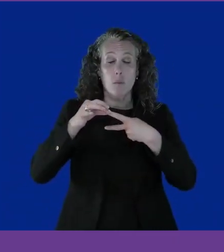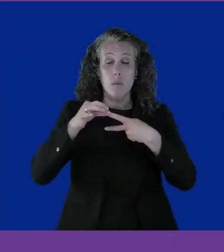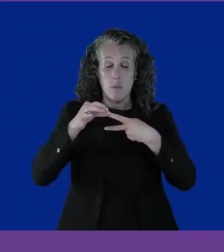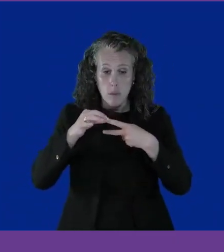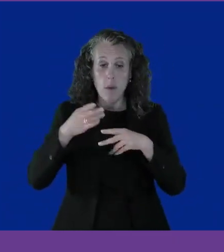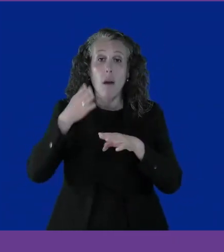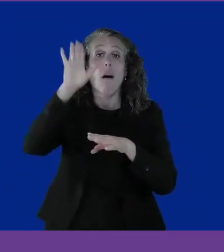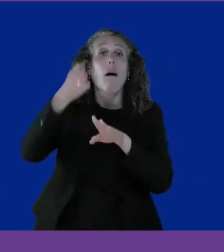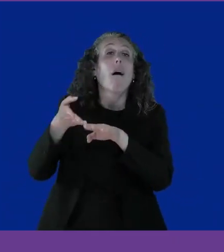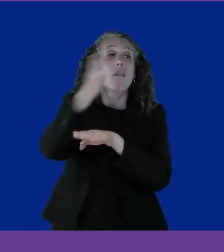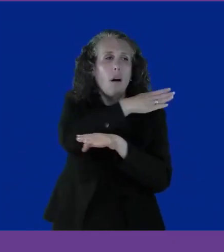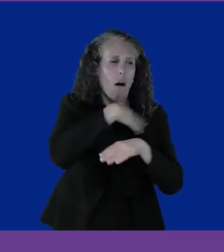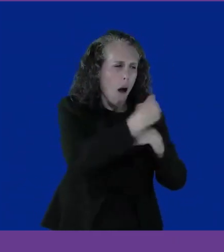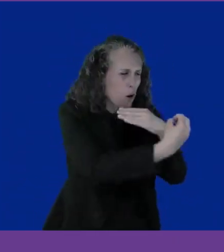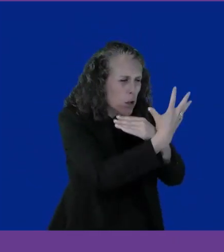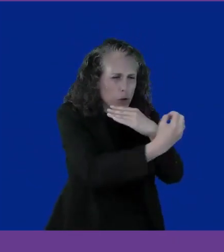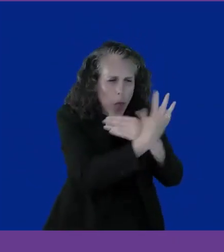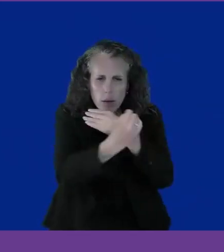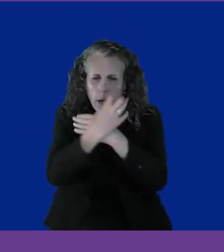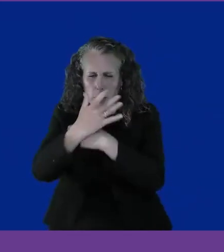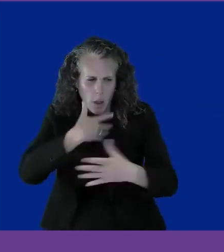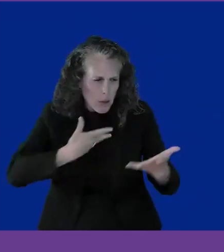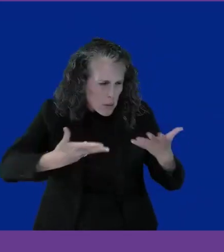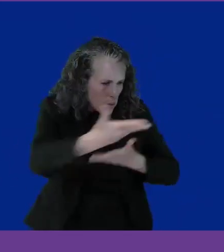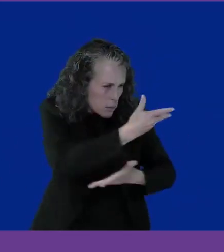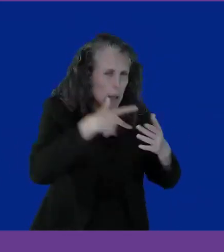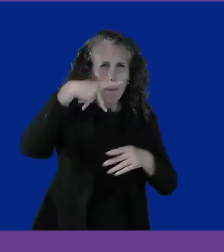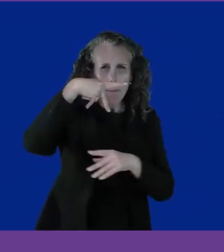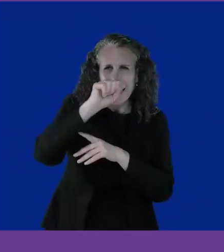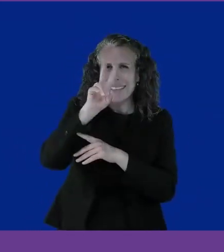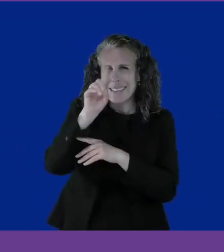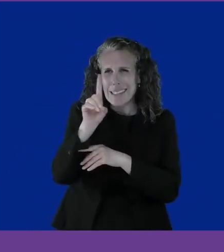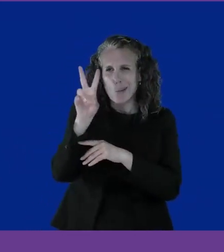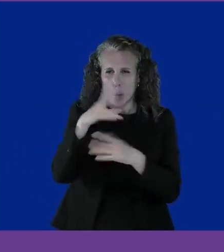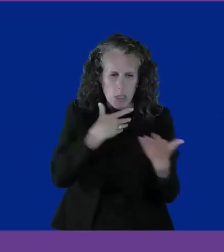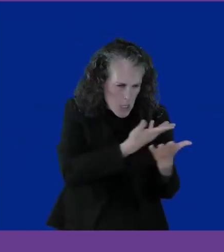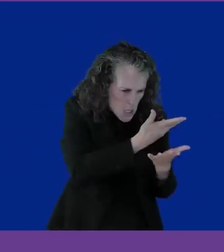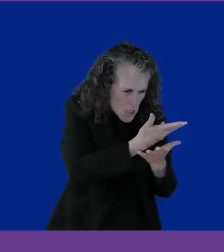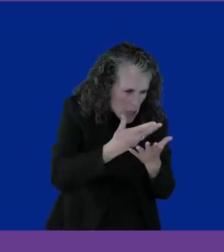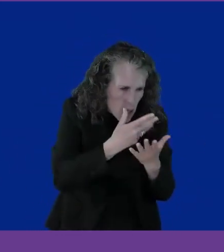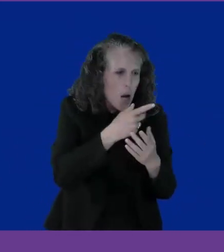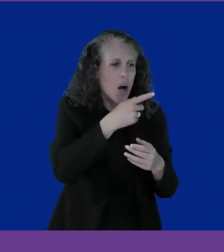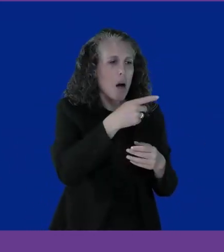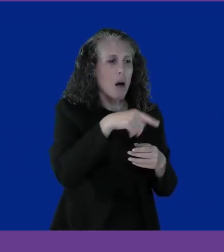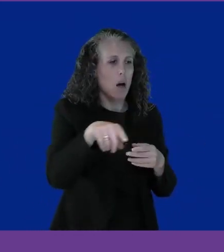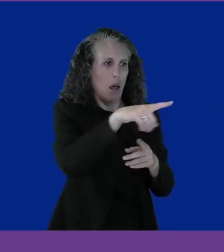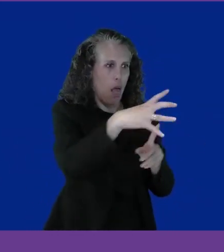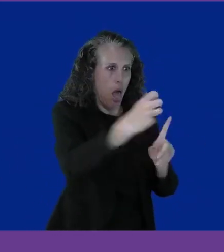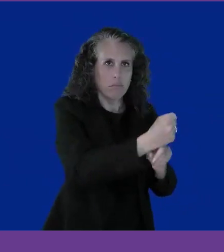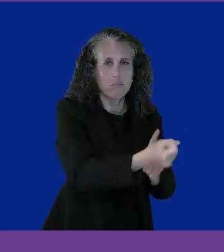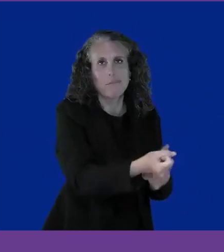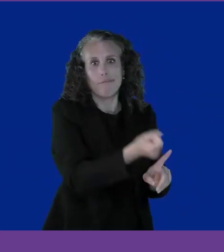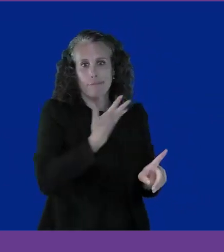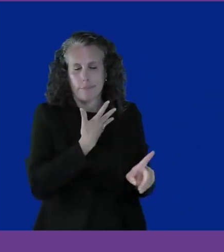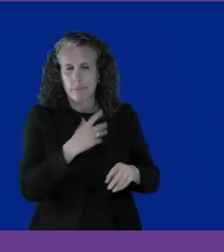the consultations we have conducted when reviewing the PSD2, was that over the years of application